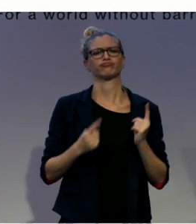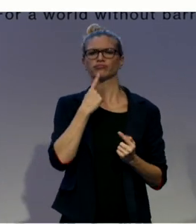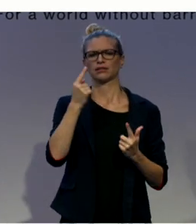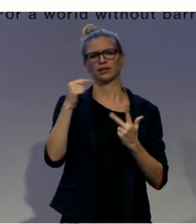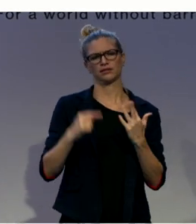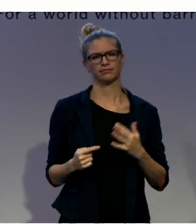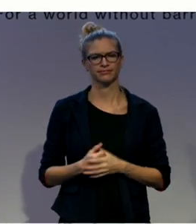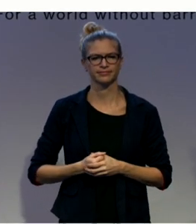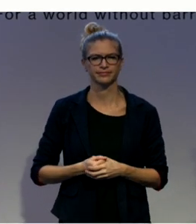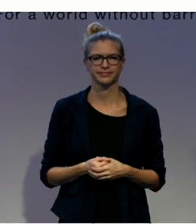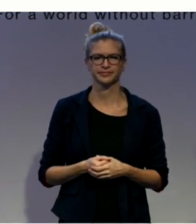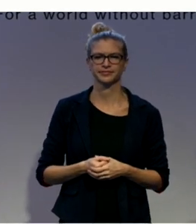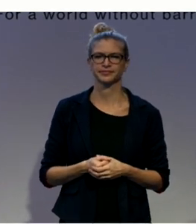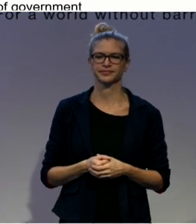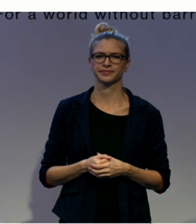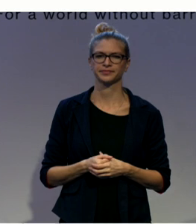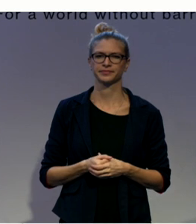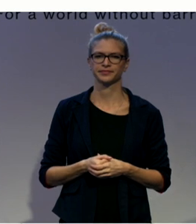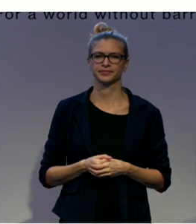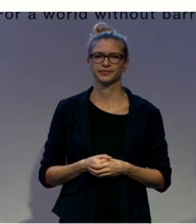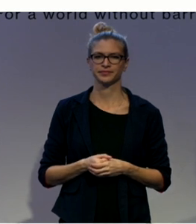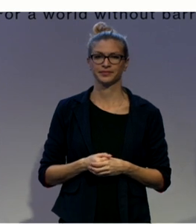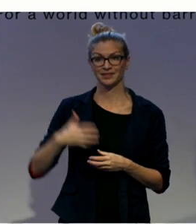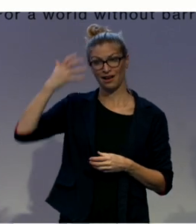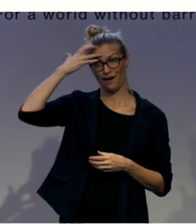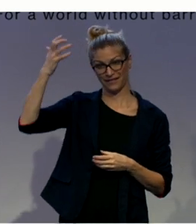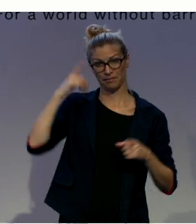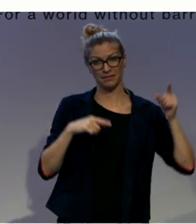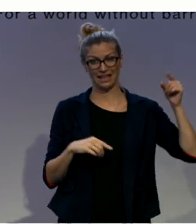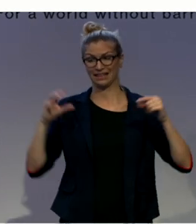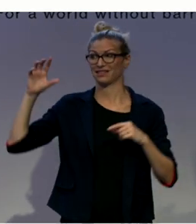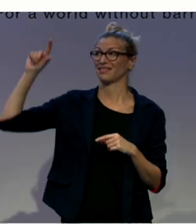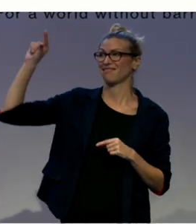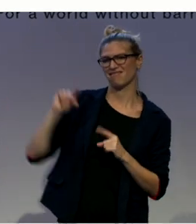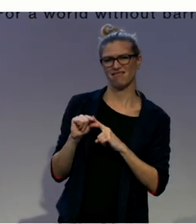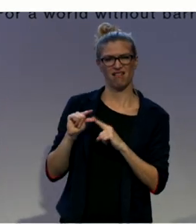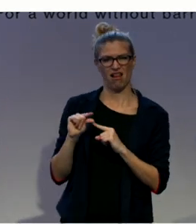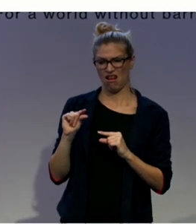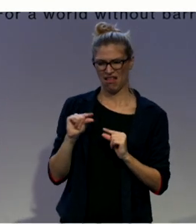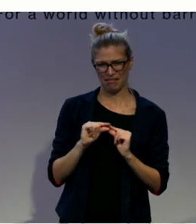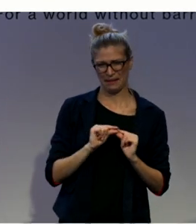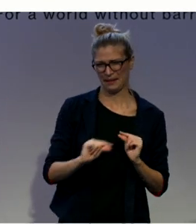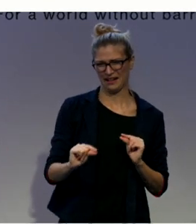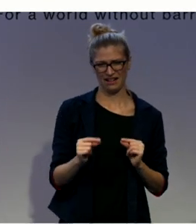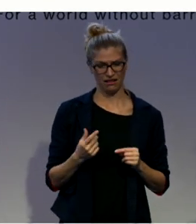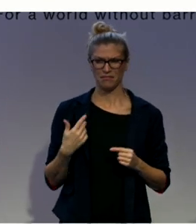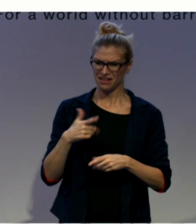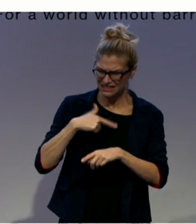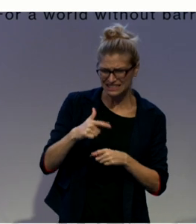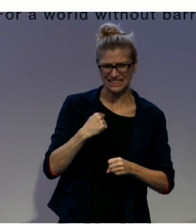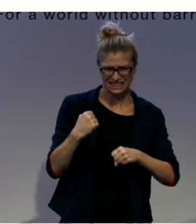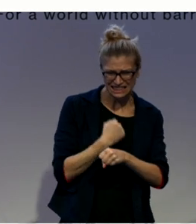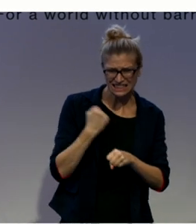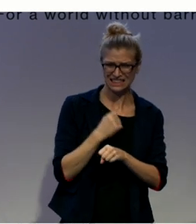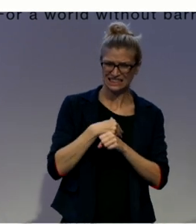budget allocations from the government and the corporations from the higher government is still